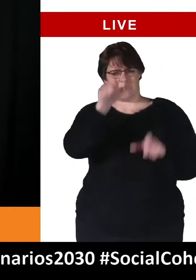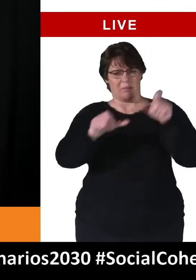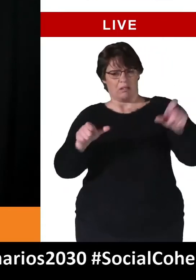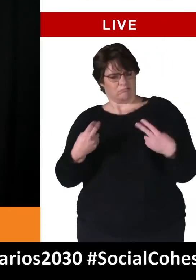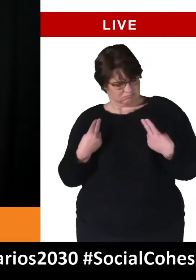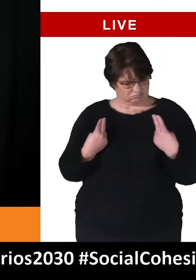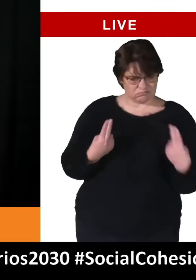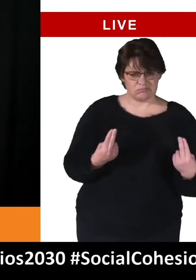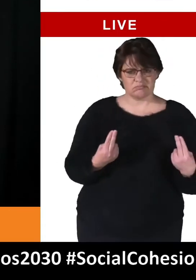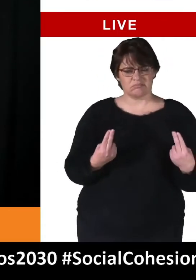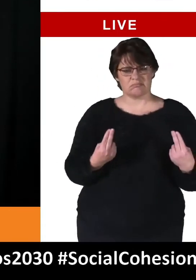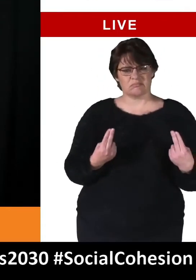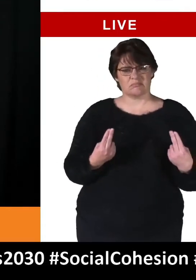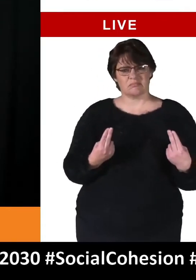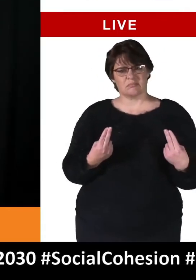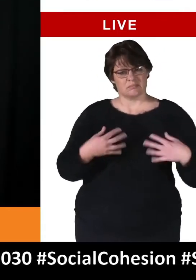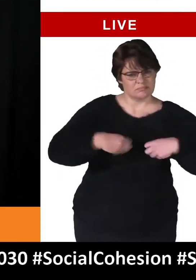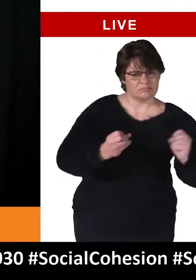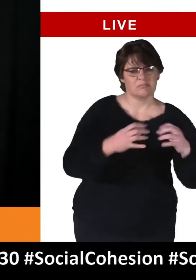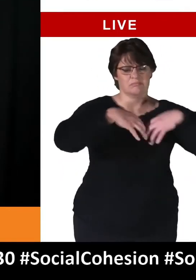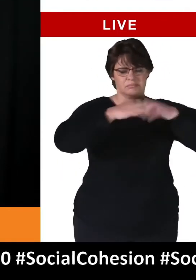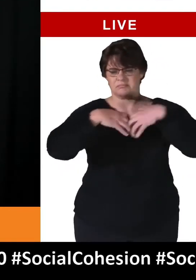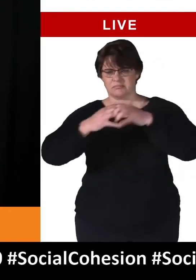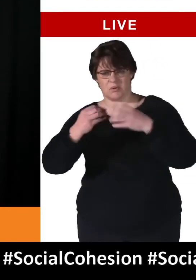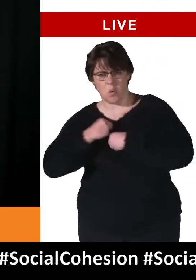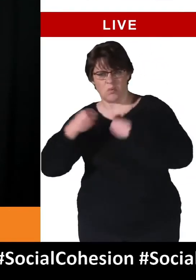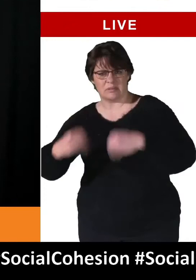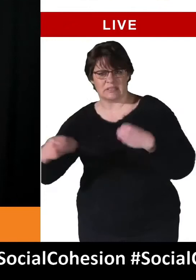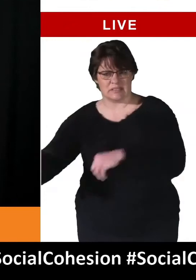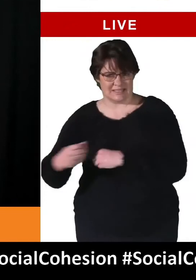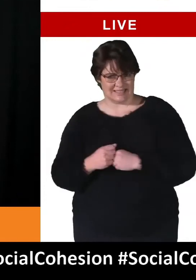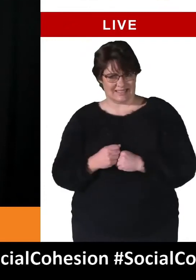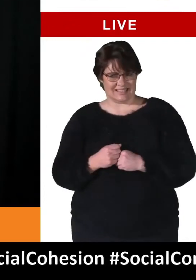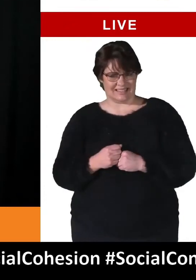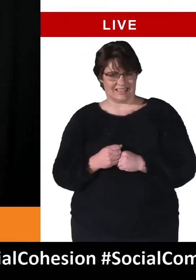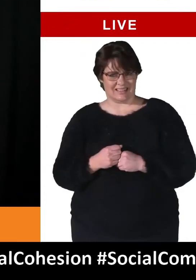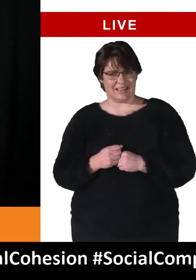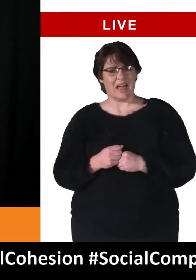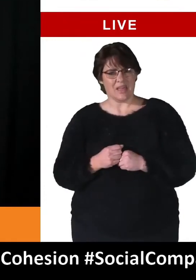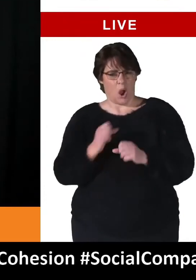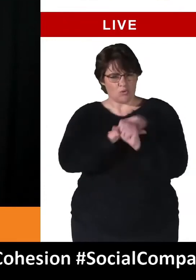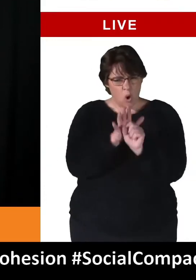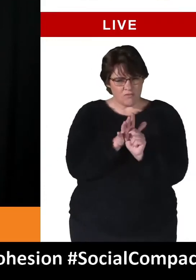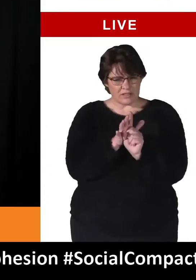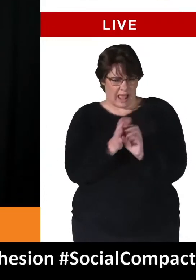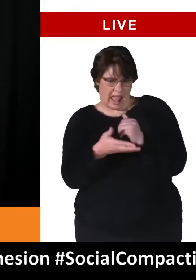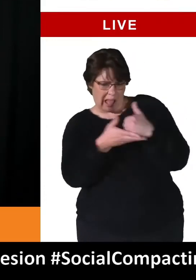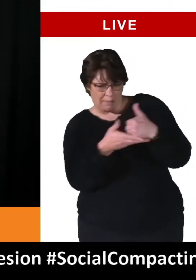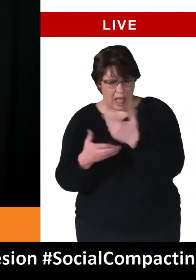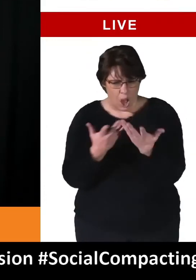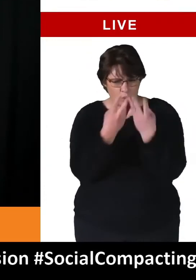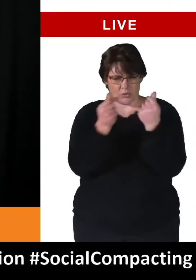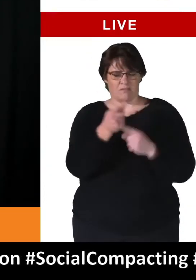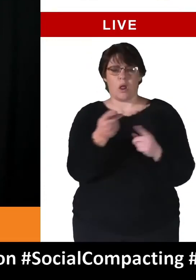out innovative. They're putting up businesses which are addressing the needs of this COVID, but are